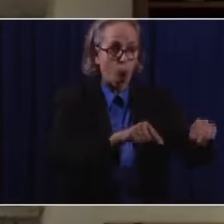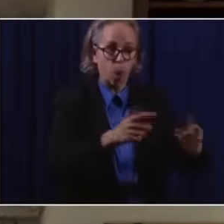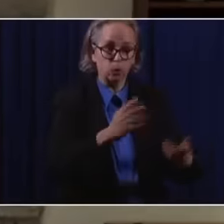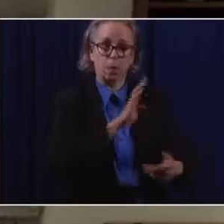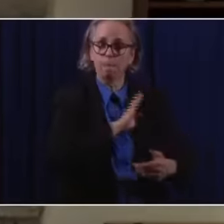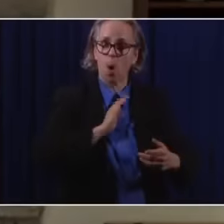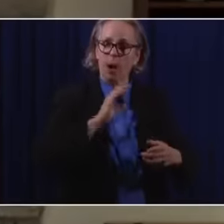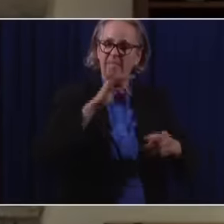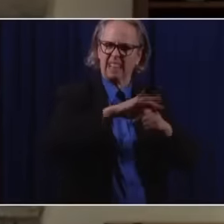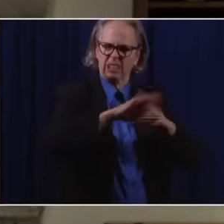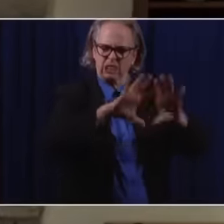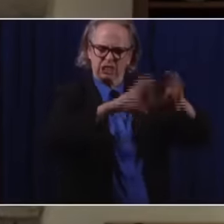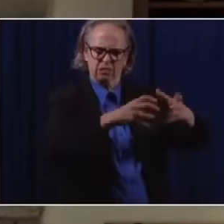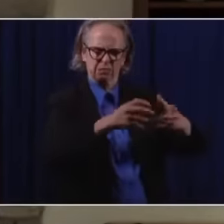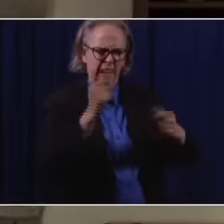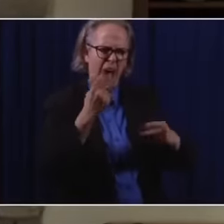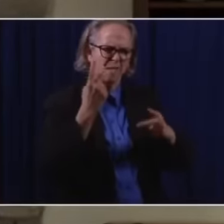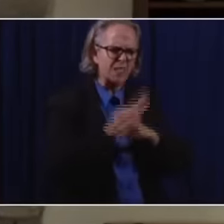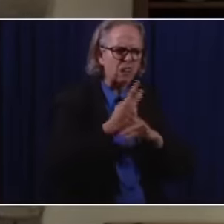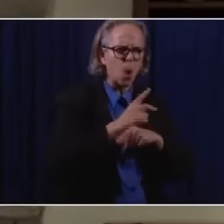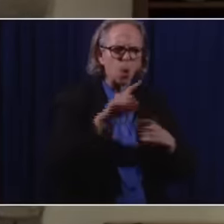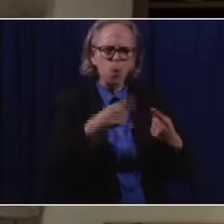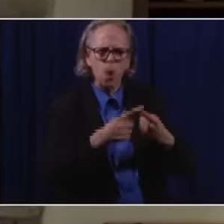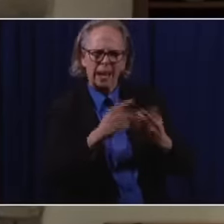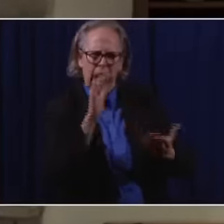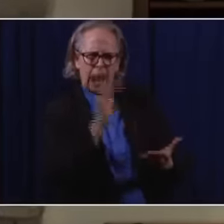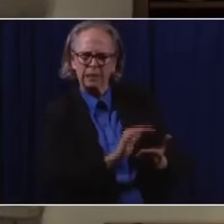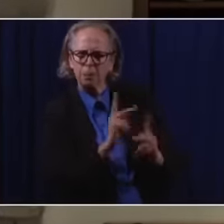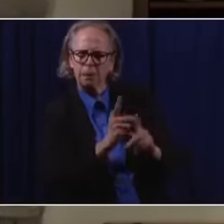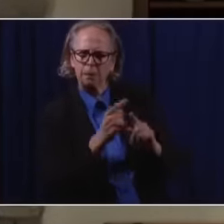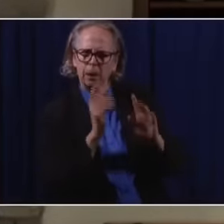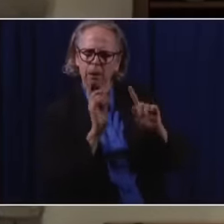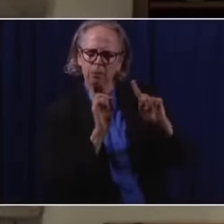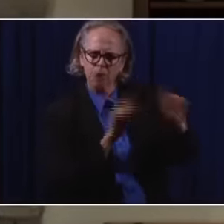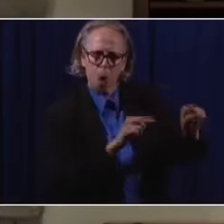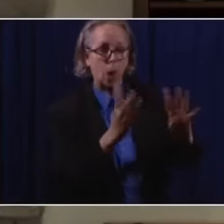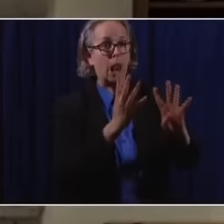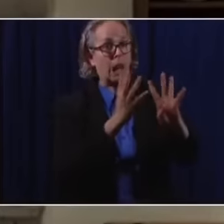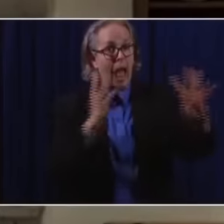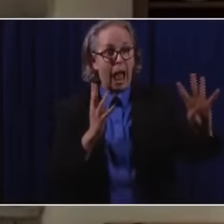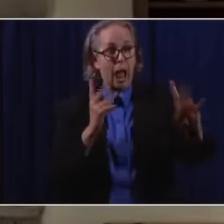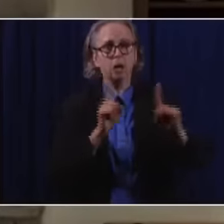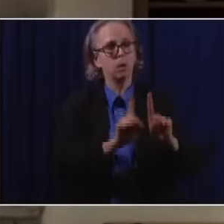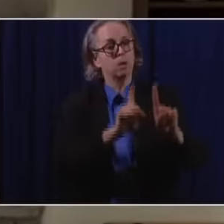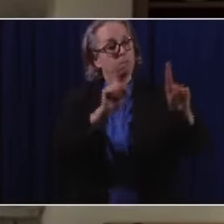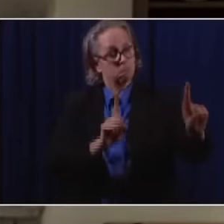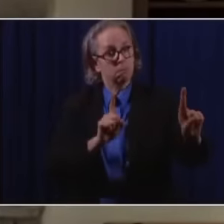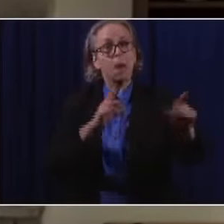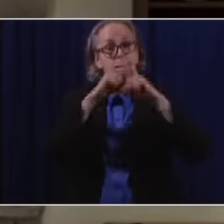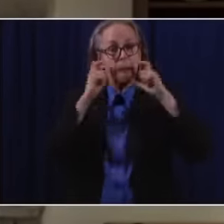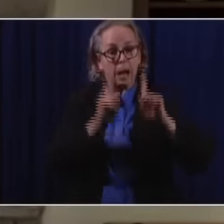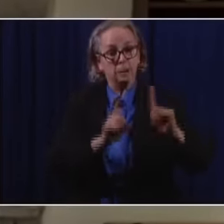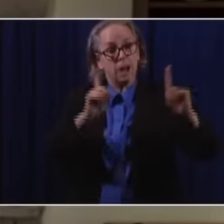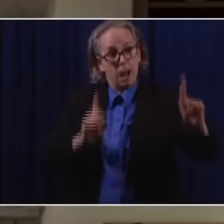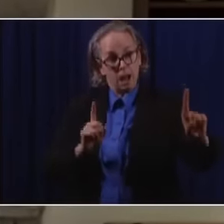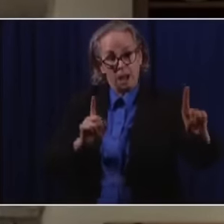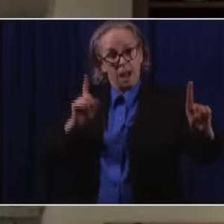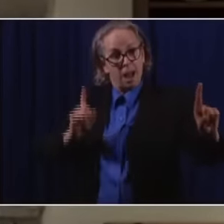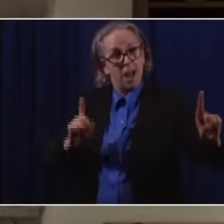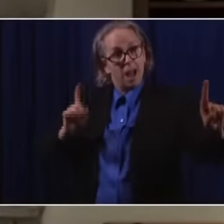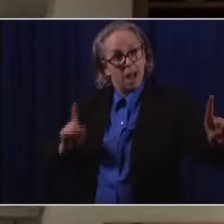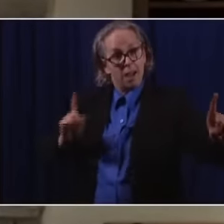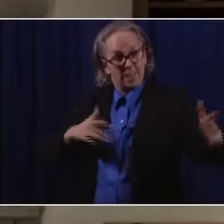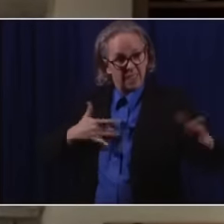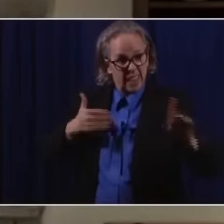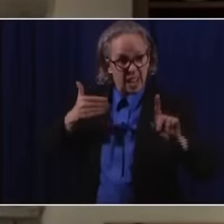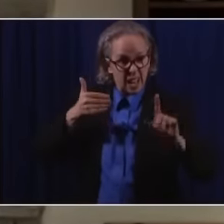there's not a lot of people there. Stand in line, keep the distance, wear a mask. So I think on Election Day, yes, people can